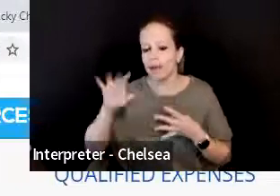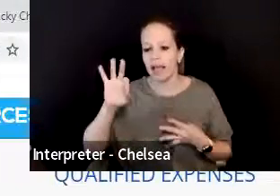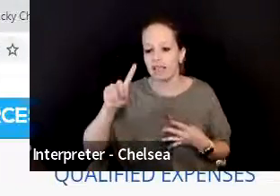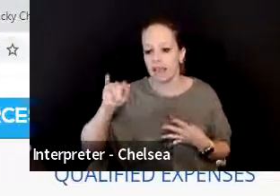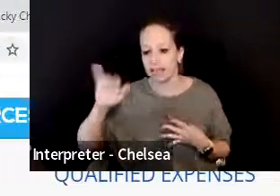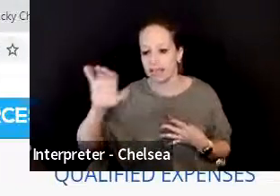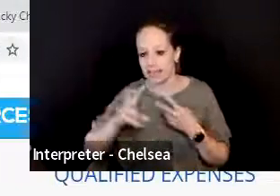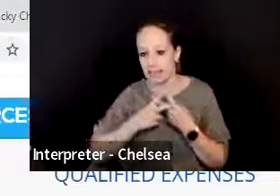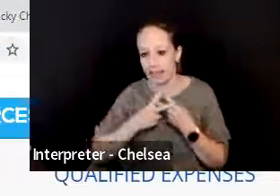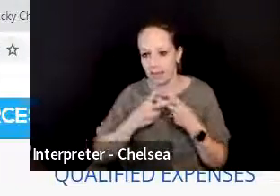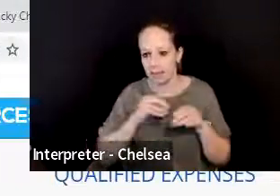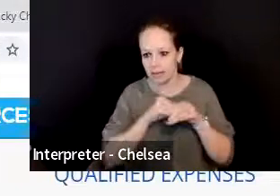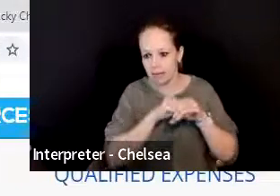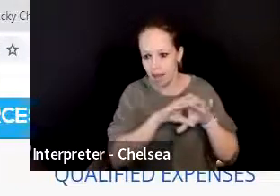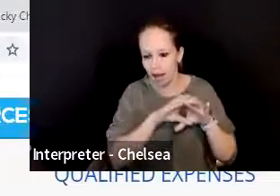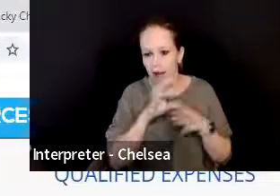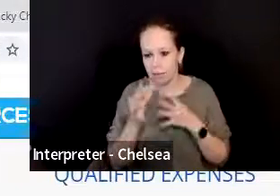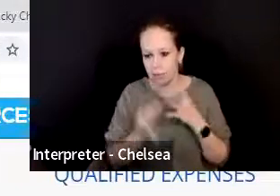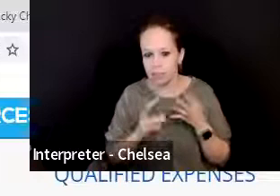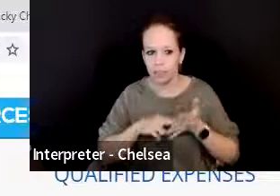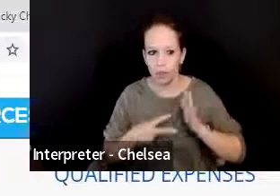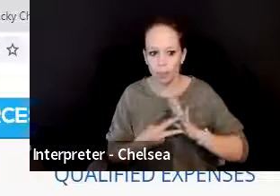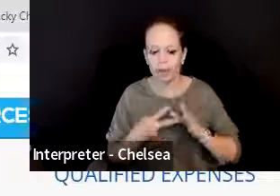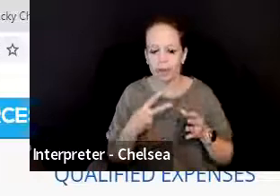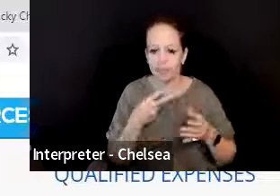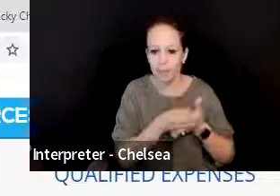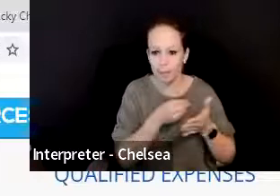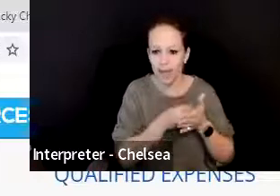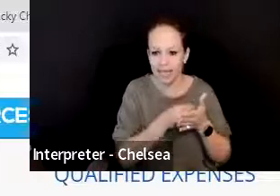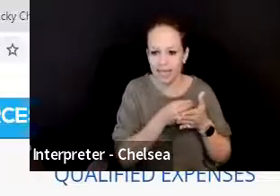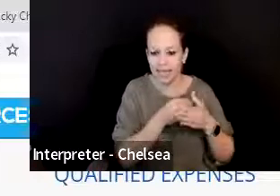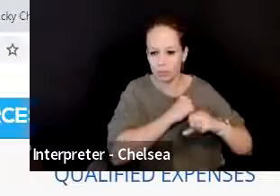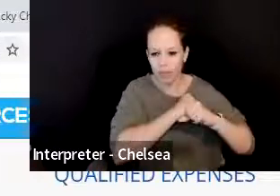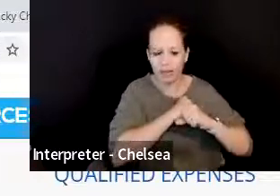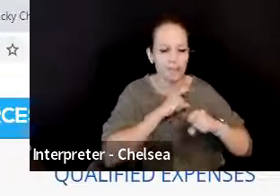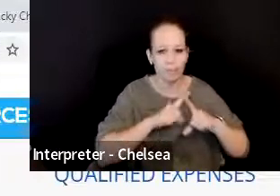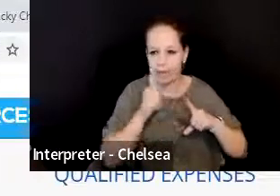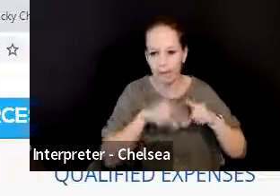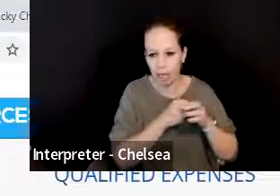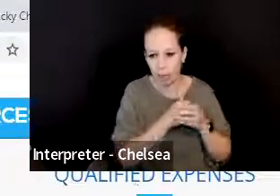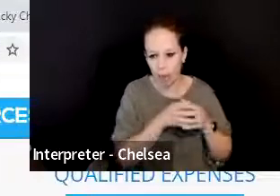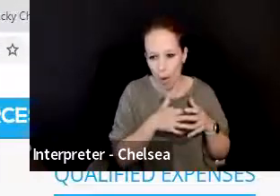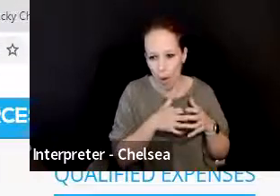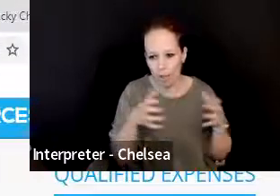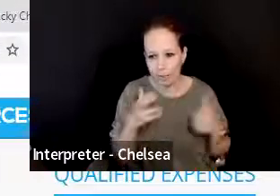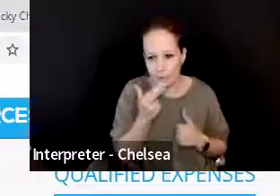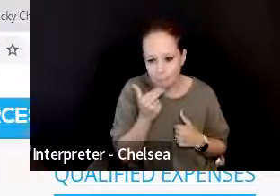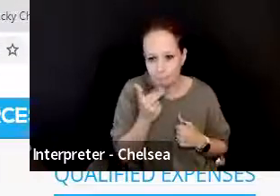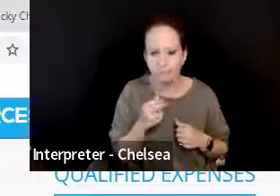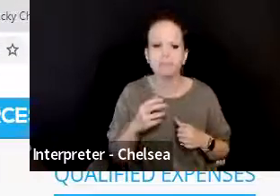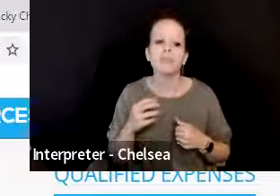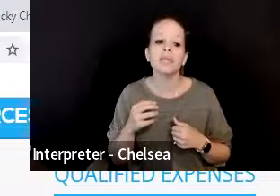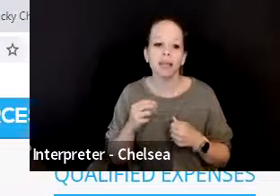where essentially the money will be protected, but it won't grow, it won't have the opportunity to grow very much. And then these are all